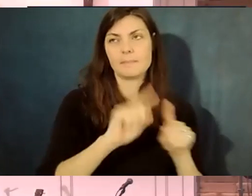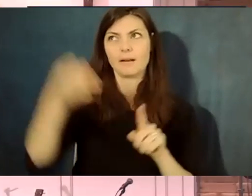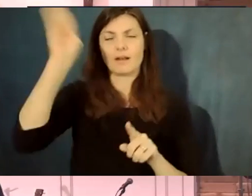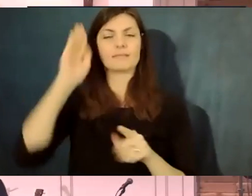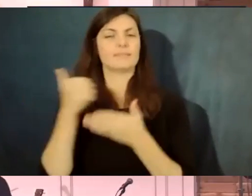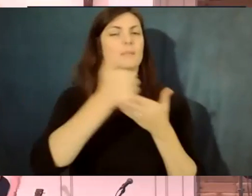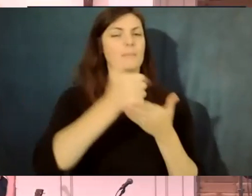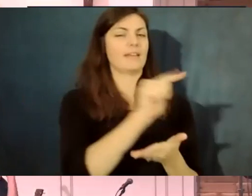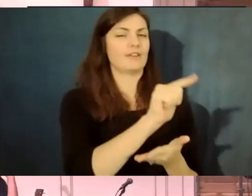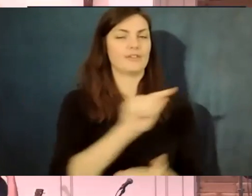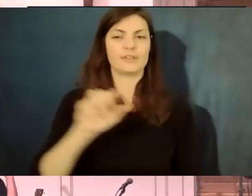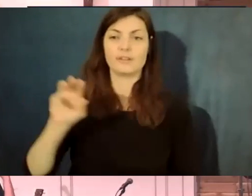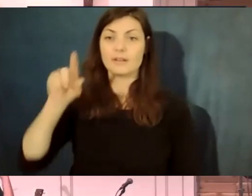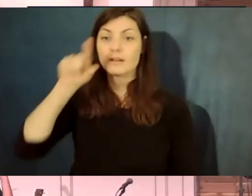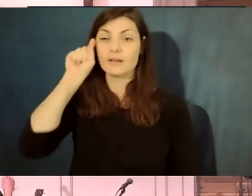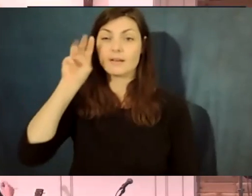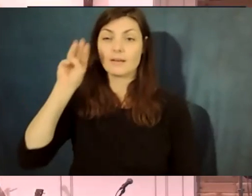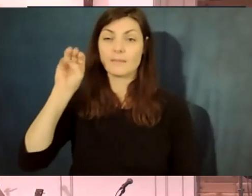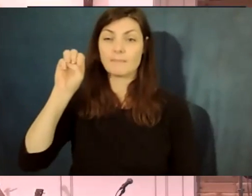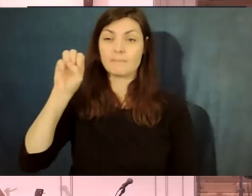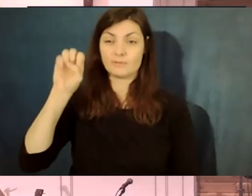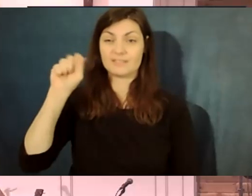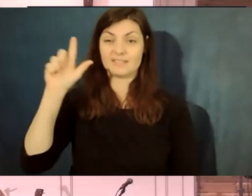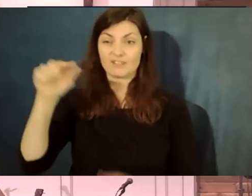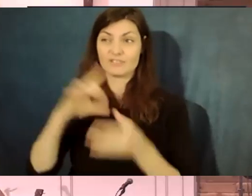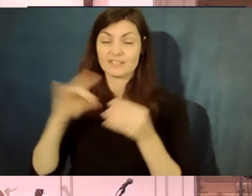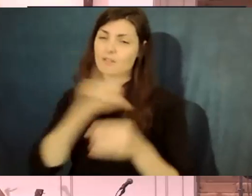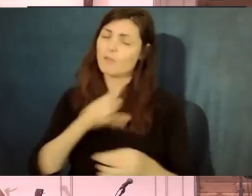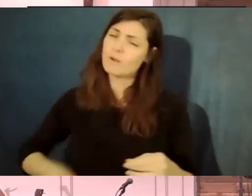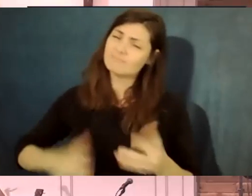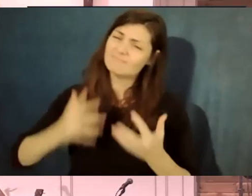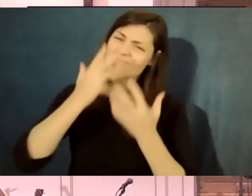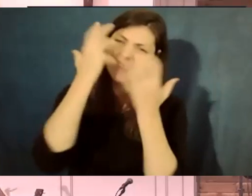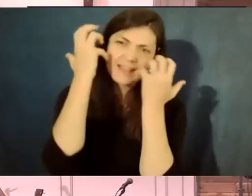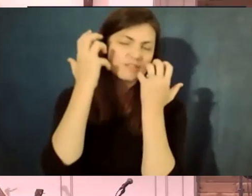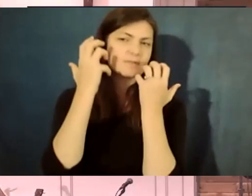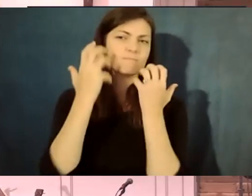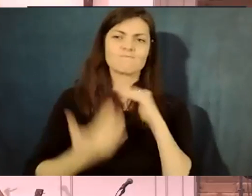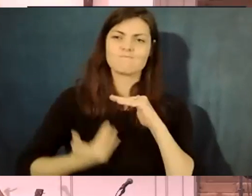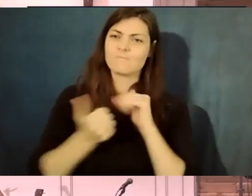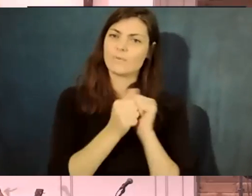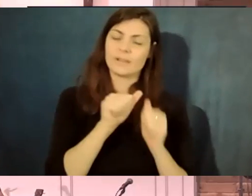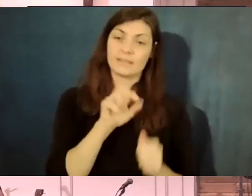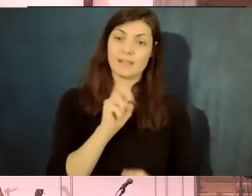Moses later says, and the Lord was very angry with Aaron and would have destroyed him. So I